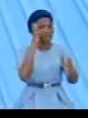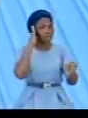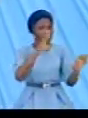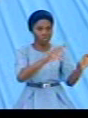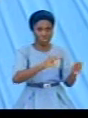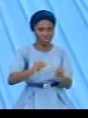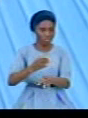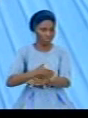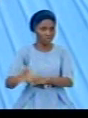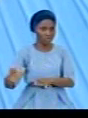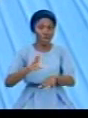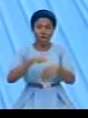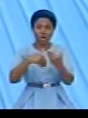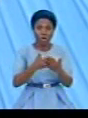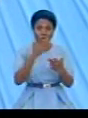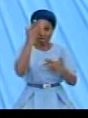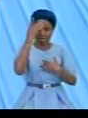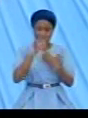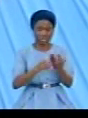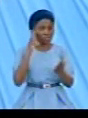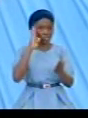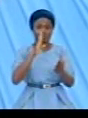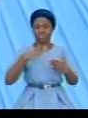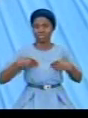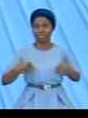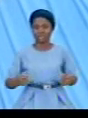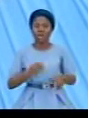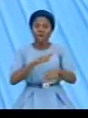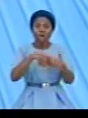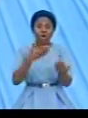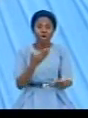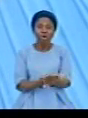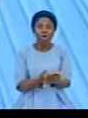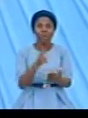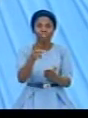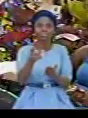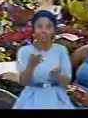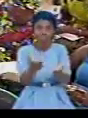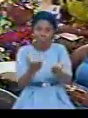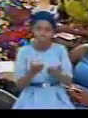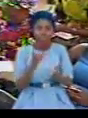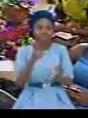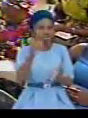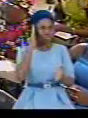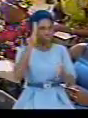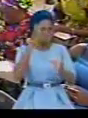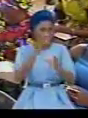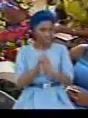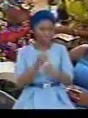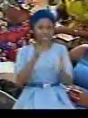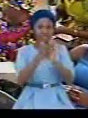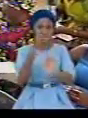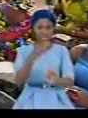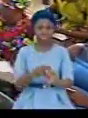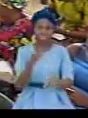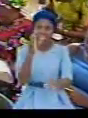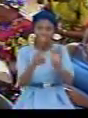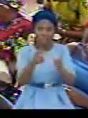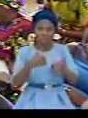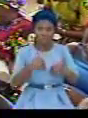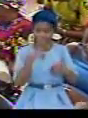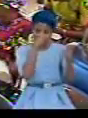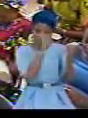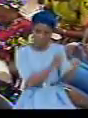the possessions you desire, you are going to have in Jesus' name. You have faith, angels